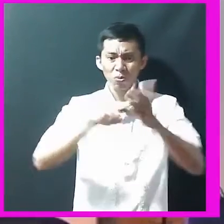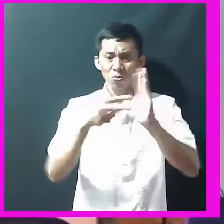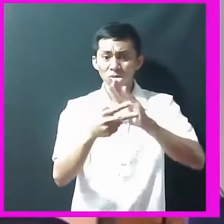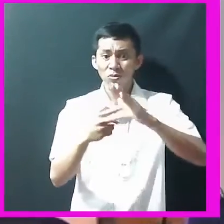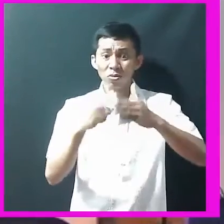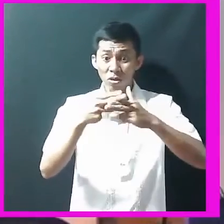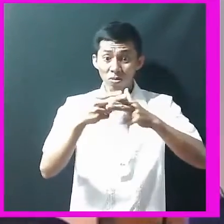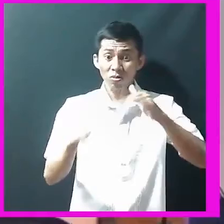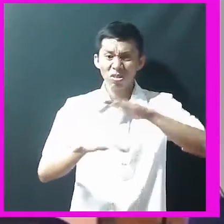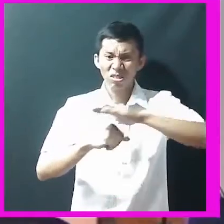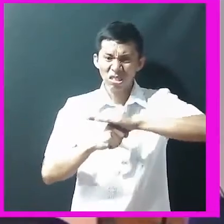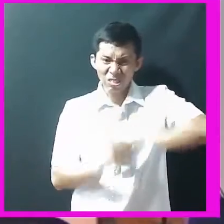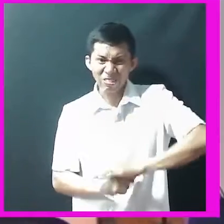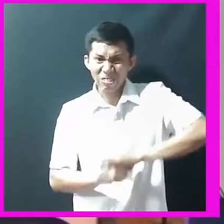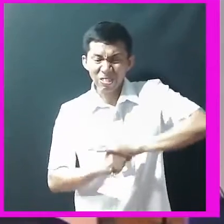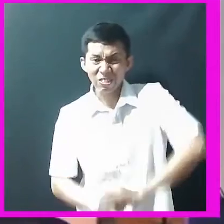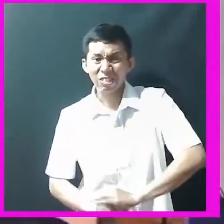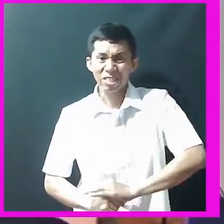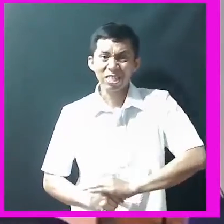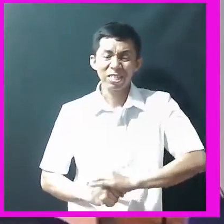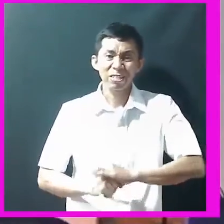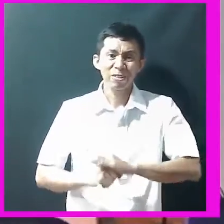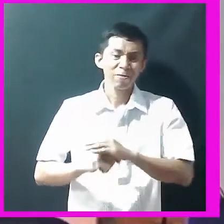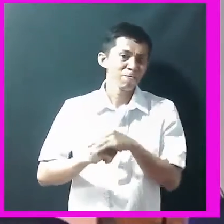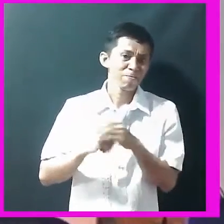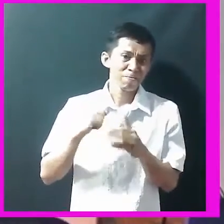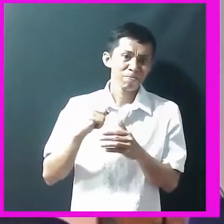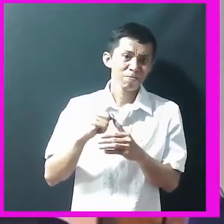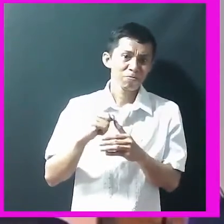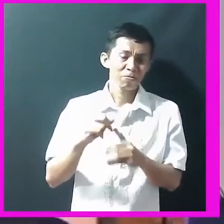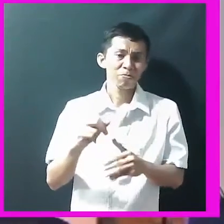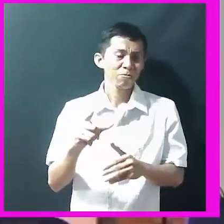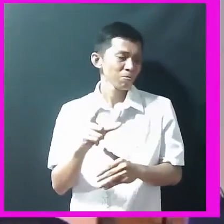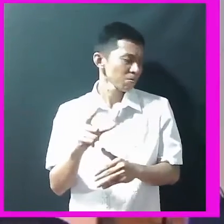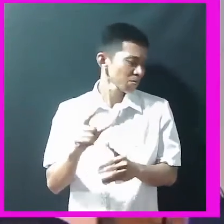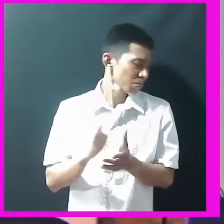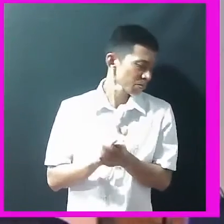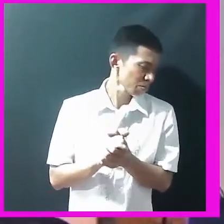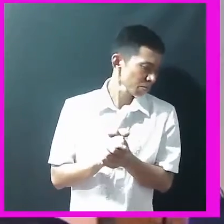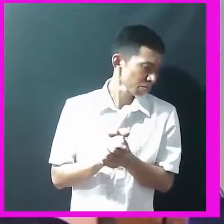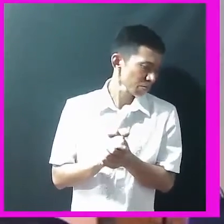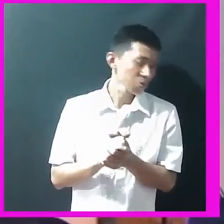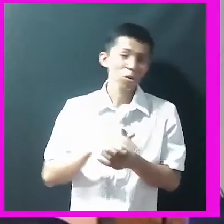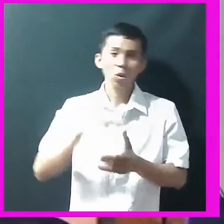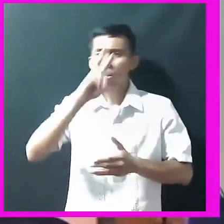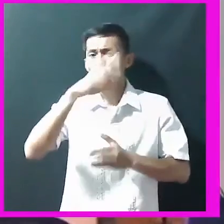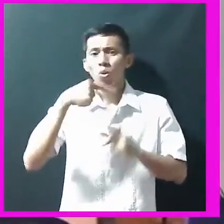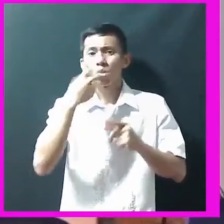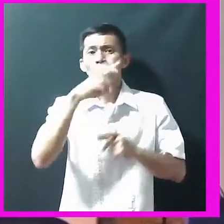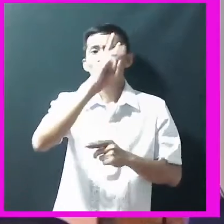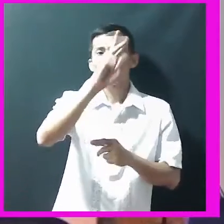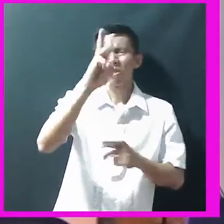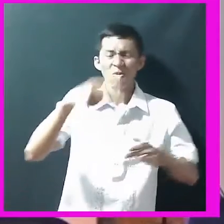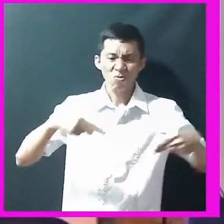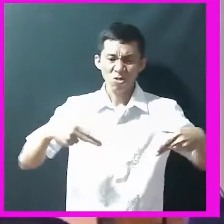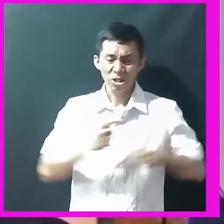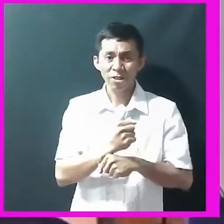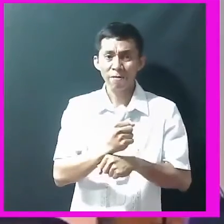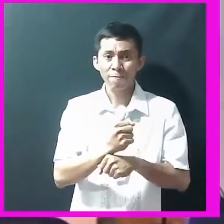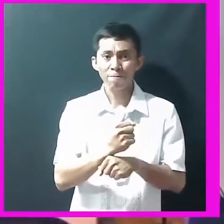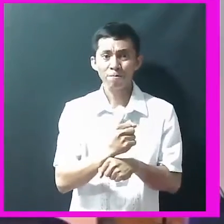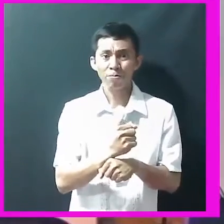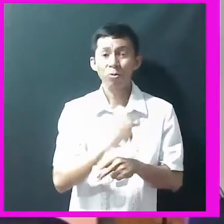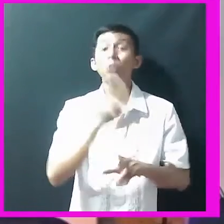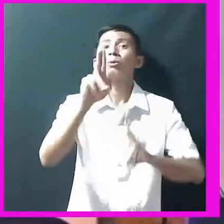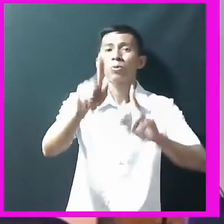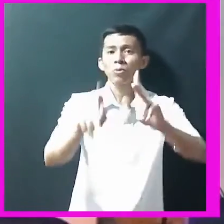The witness for the defendant, there were none. The witness for the prosecution,